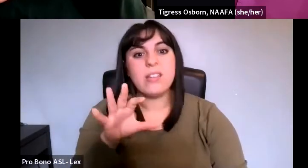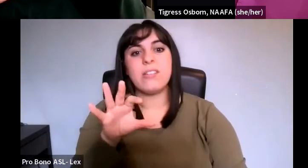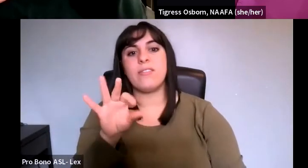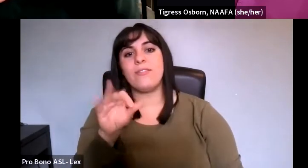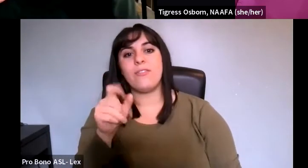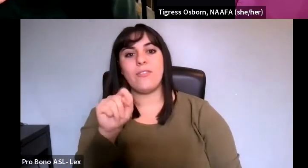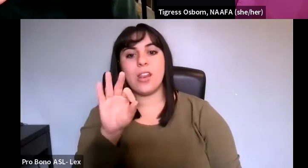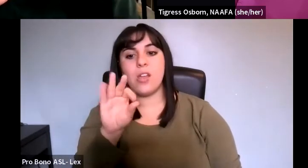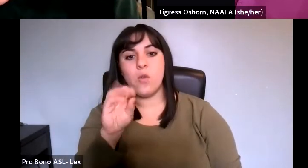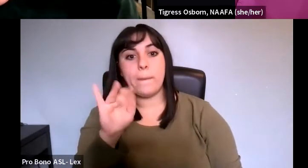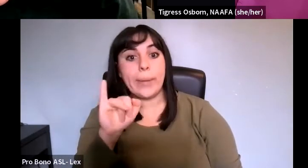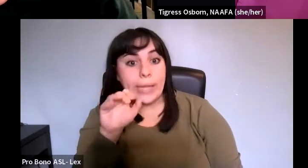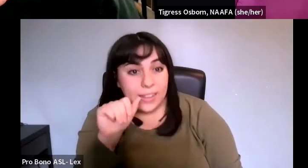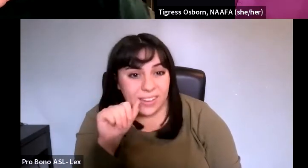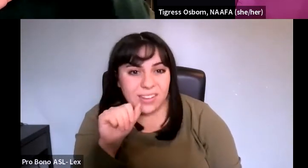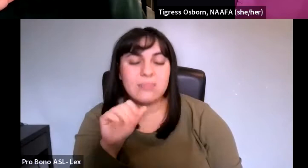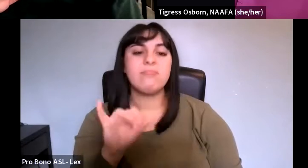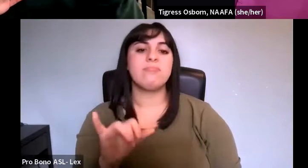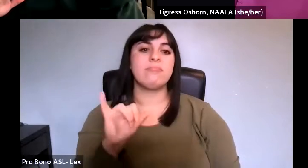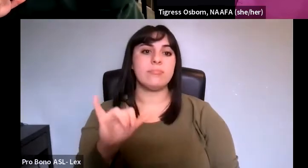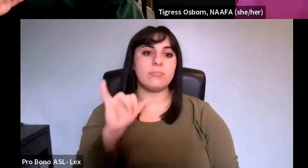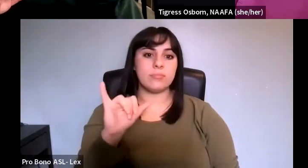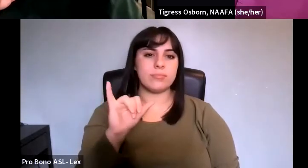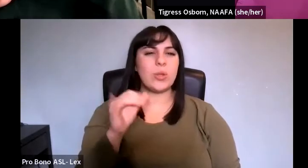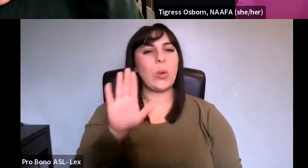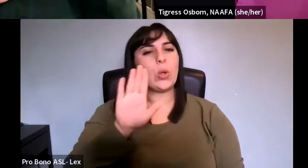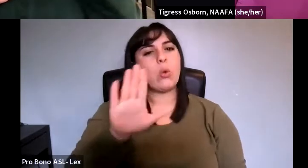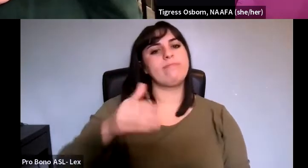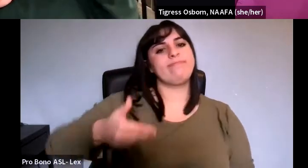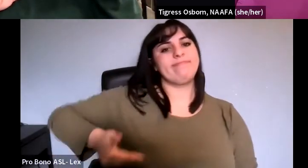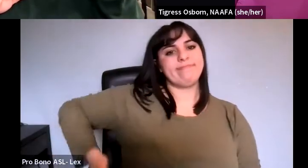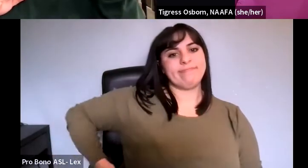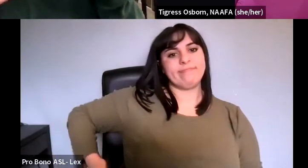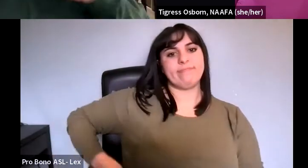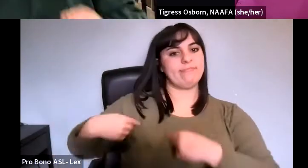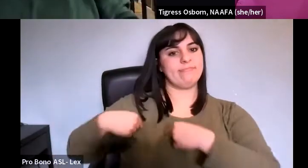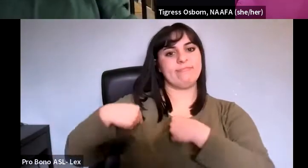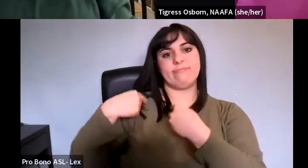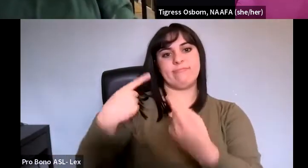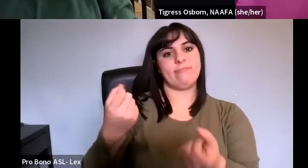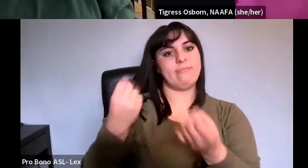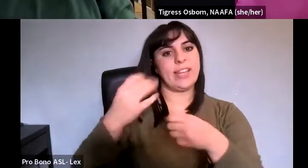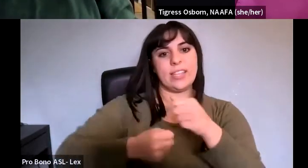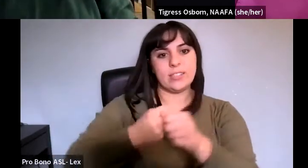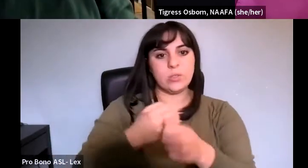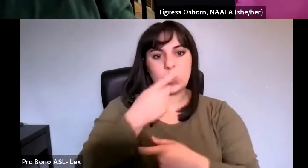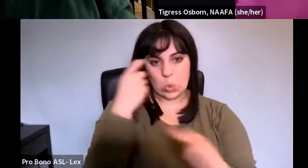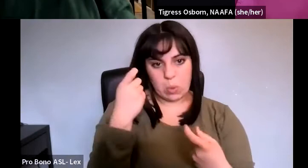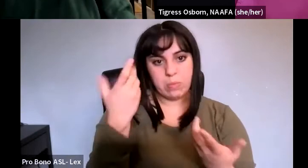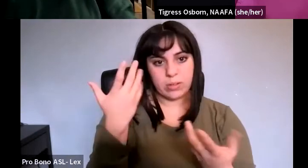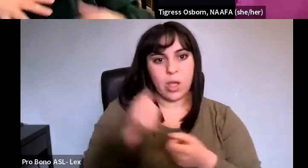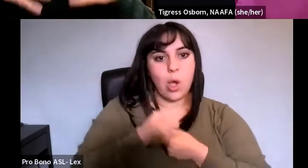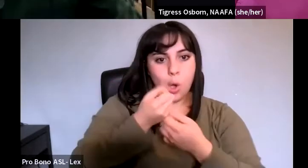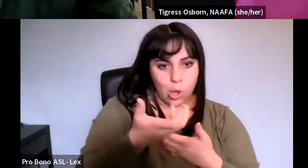your natural, not natural, your instinct, which is also caused by trauma, and then